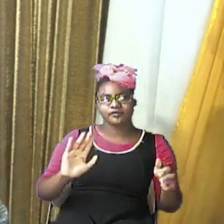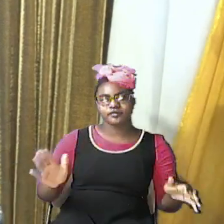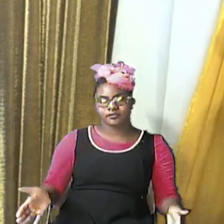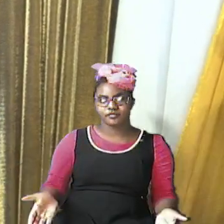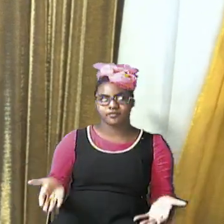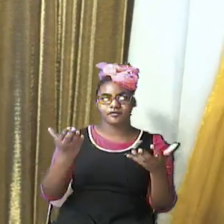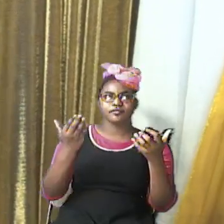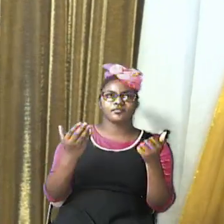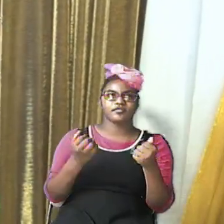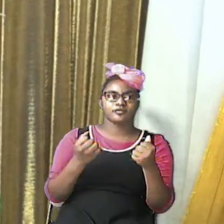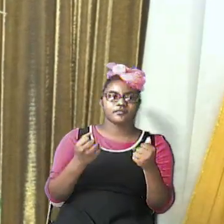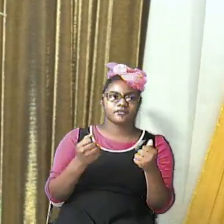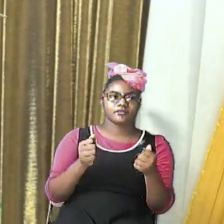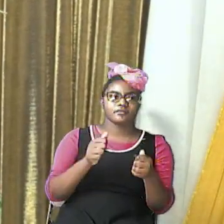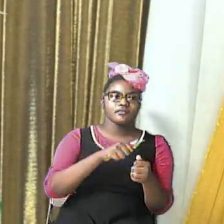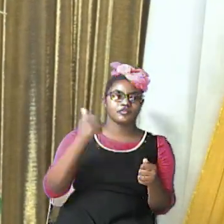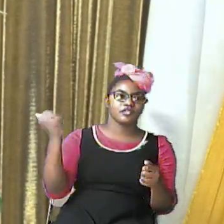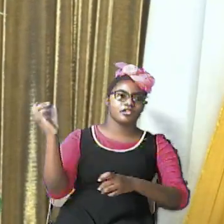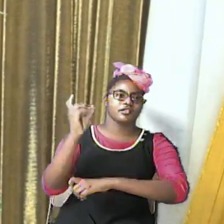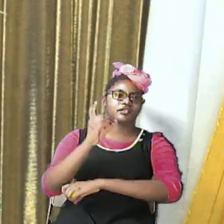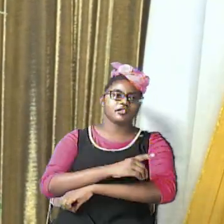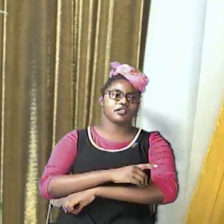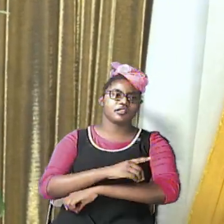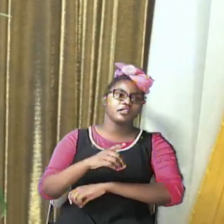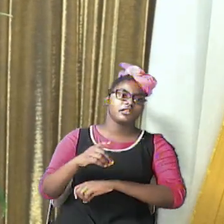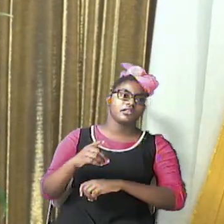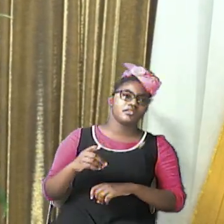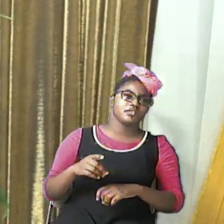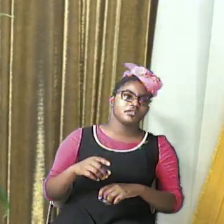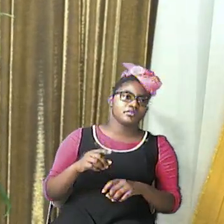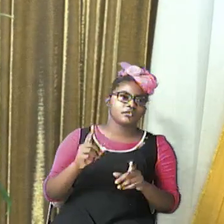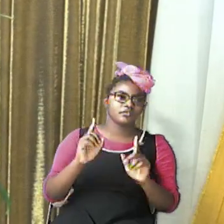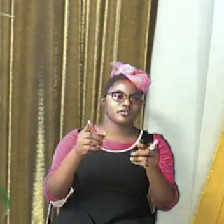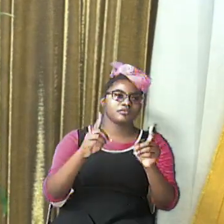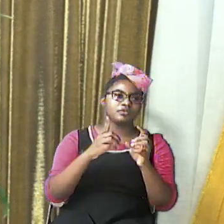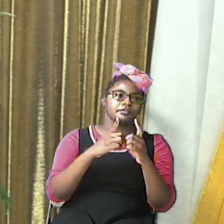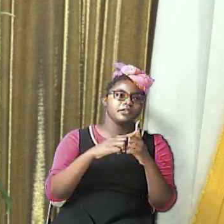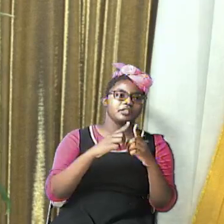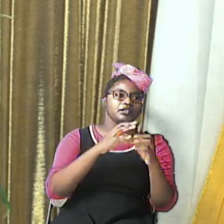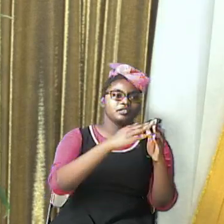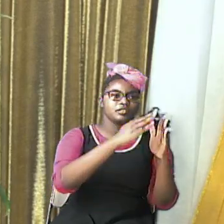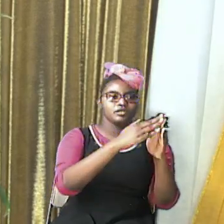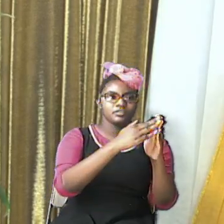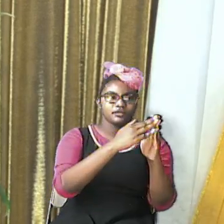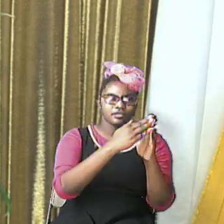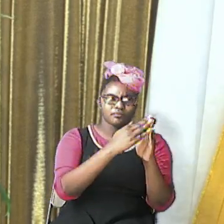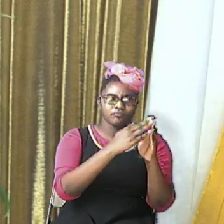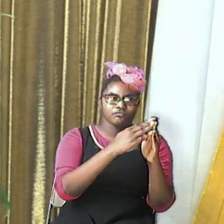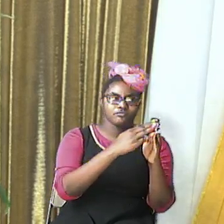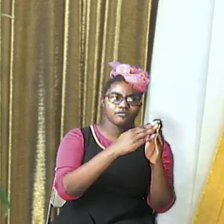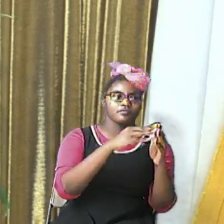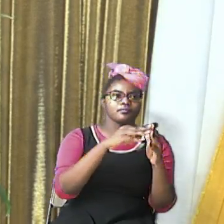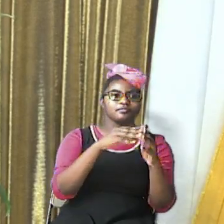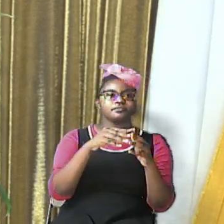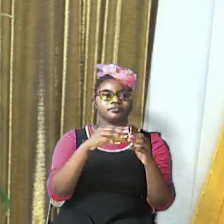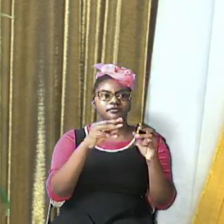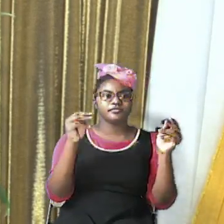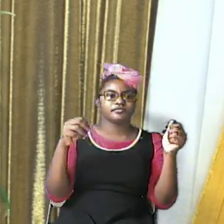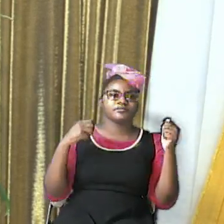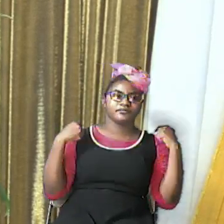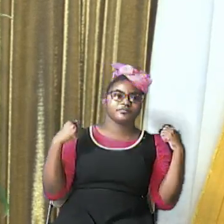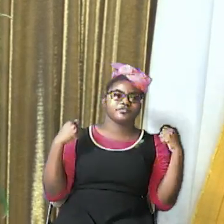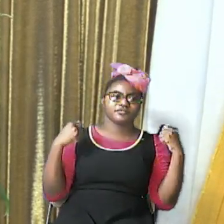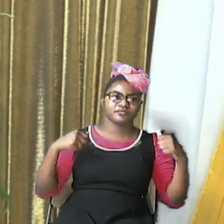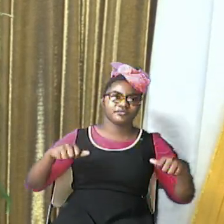other day I had to go to a meeting. And it was a meeting with some dignitaries. And I put on my best suit, my